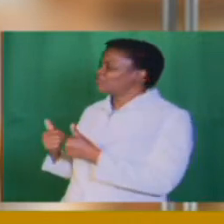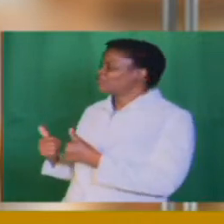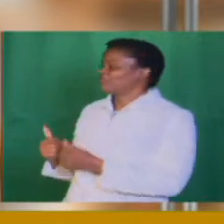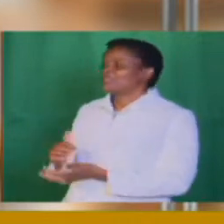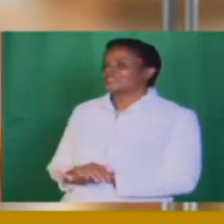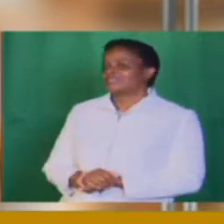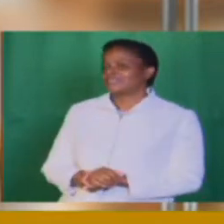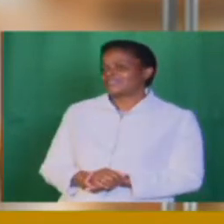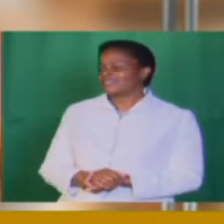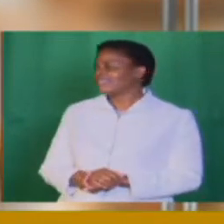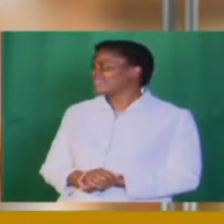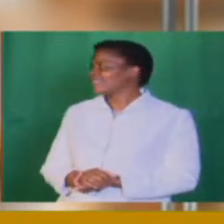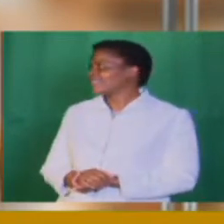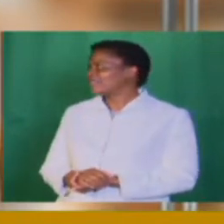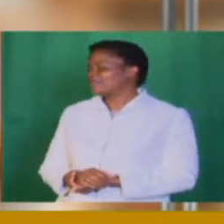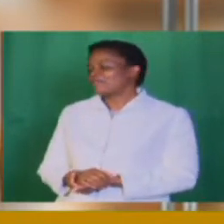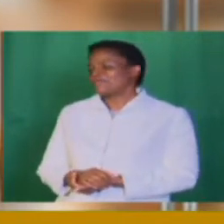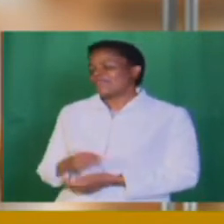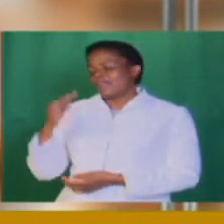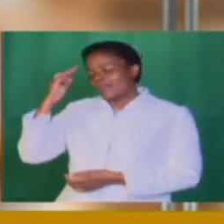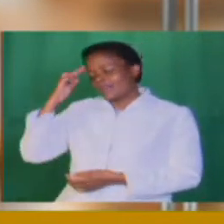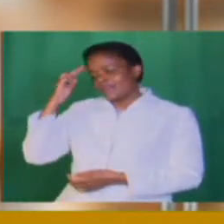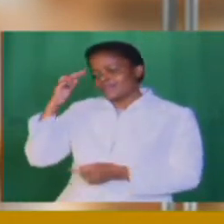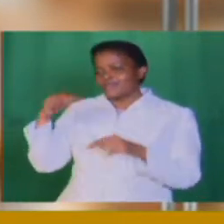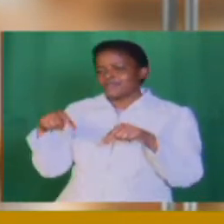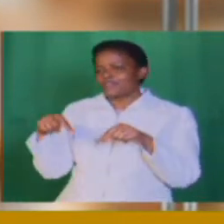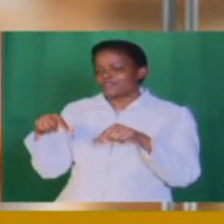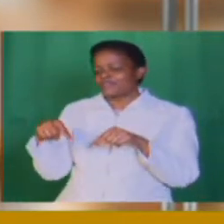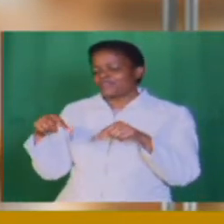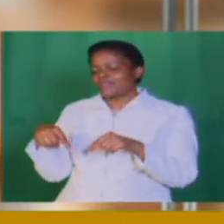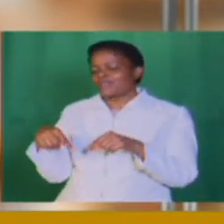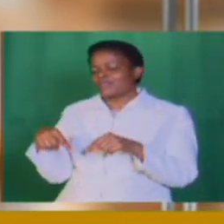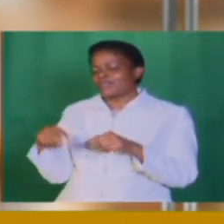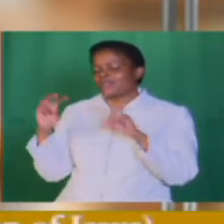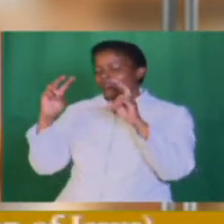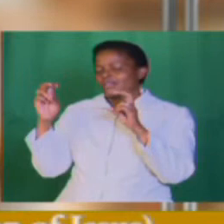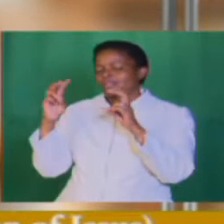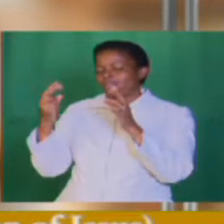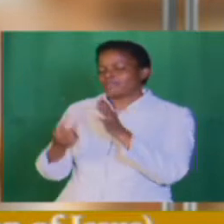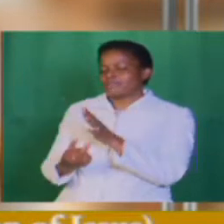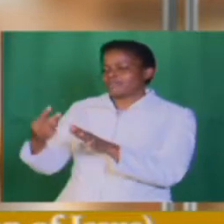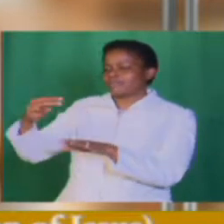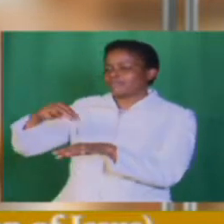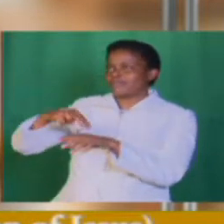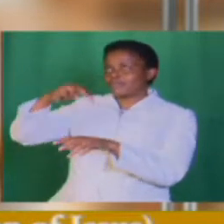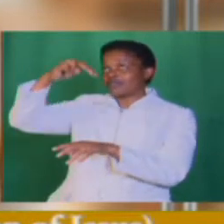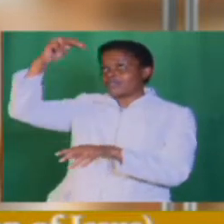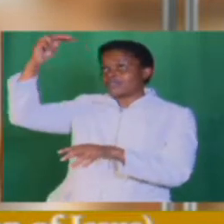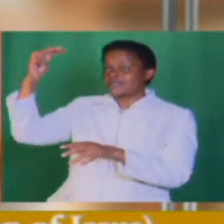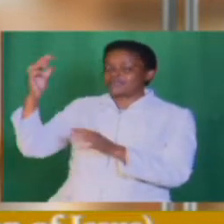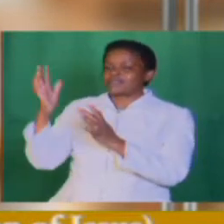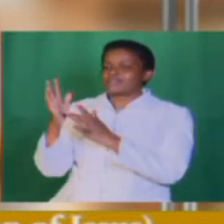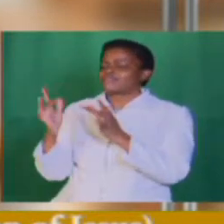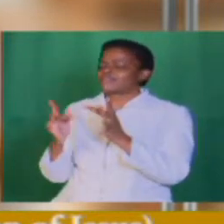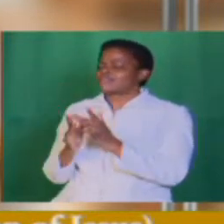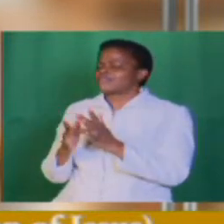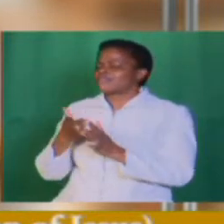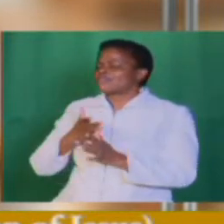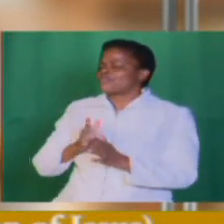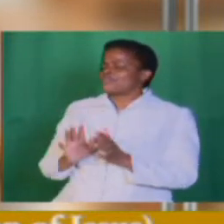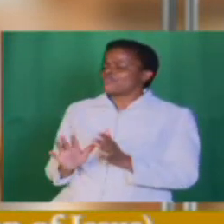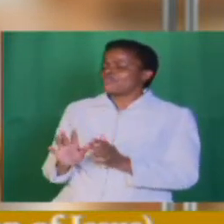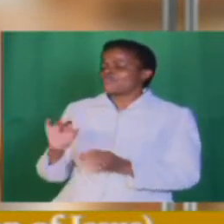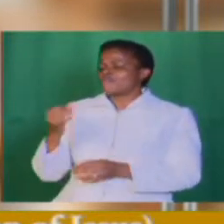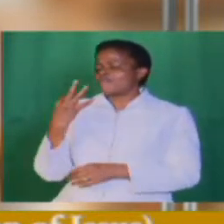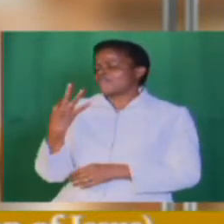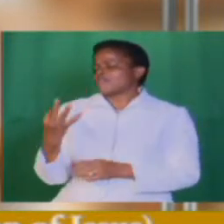Oh, thank you, Koshi. I understand today that we're doing the ascension of Jesus, right? Yes. What are you expecting your Form 3 learner at home